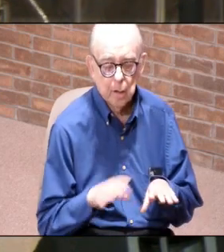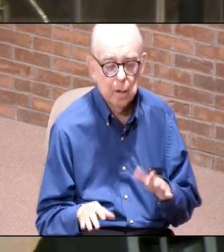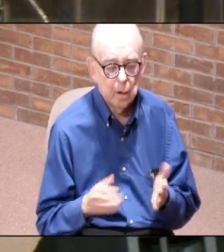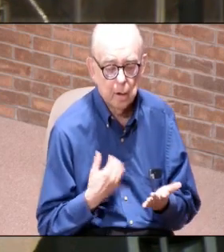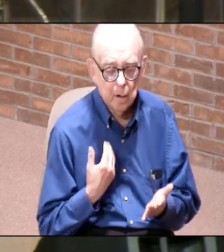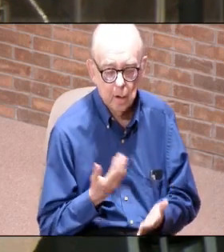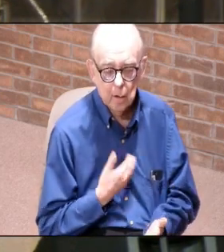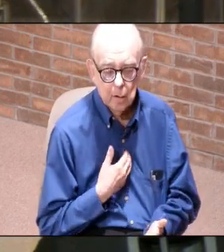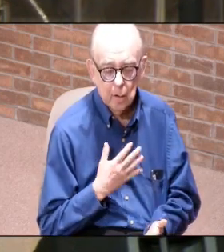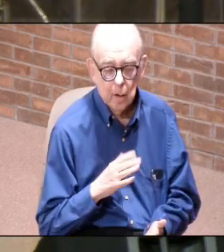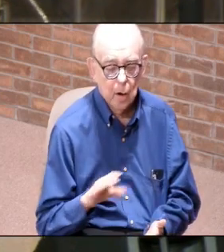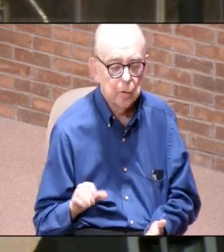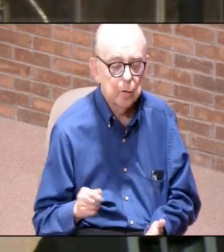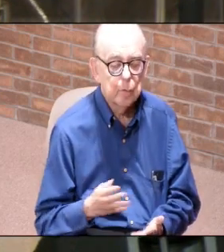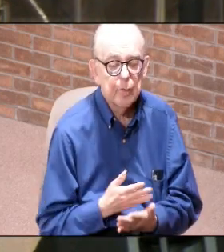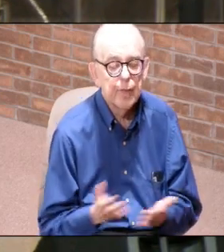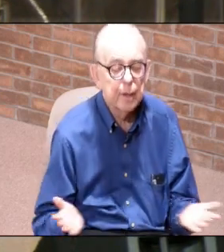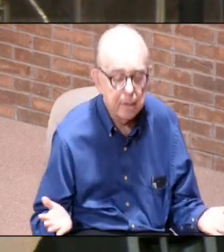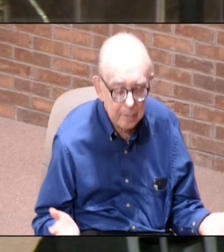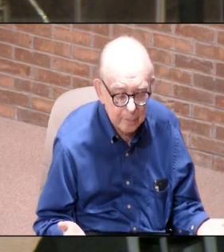do our own stuff.